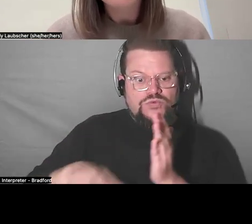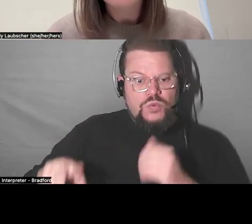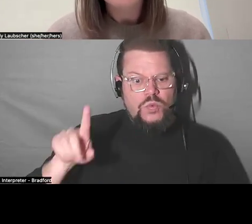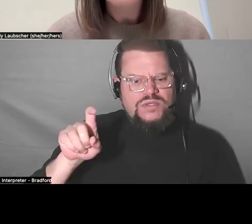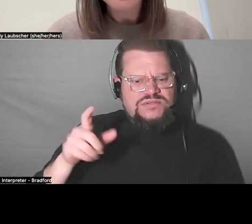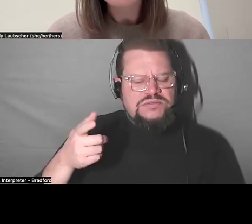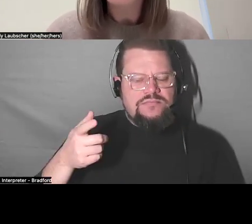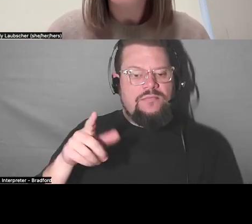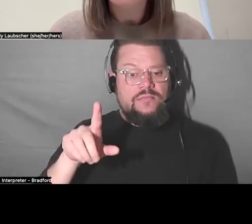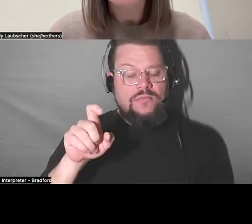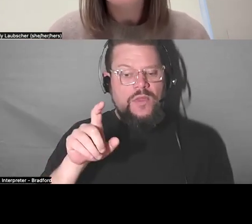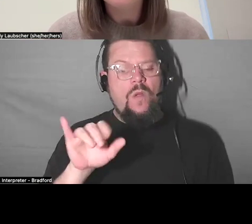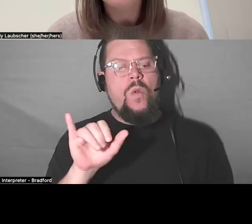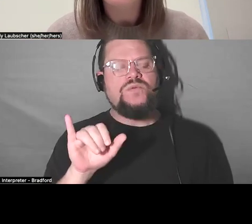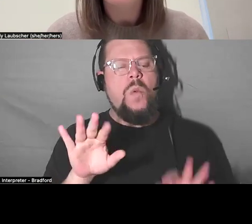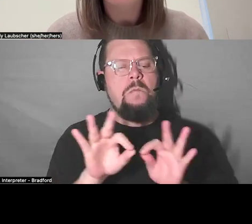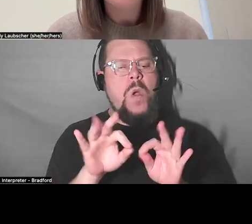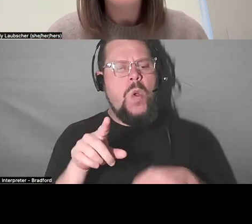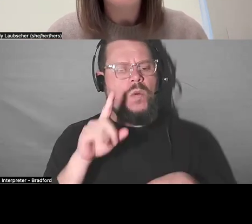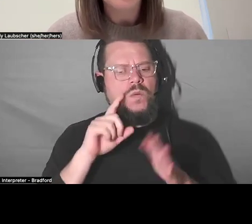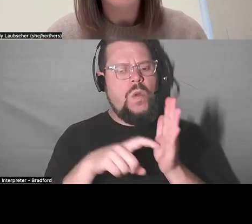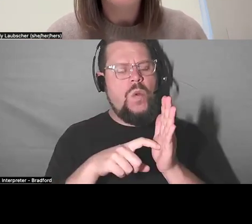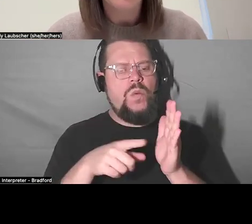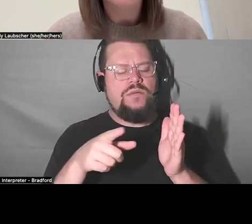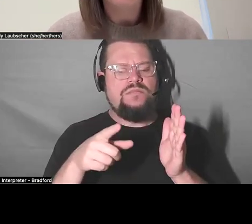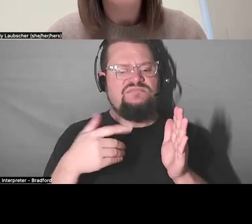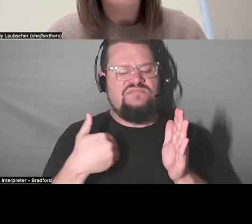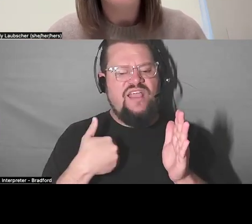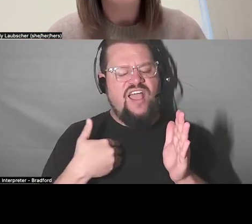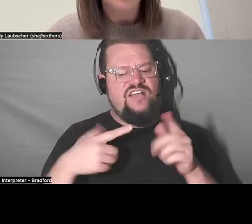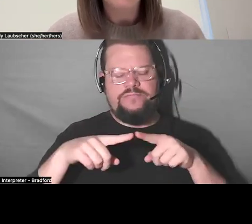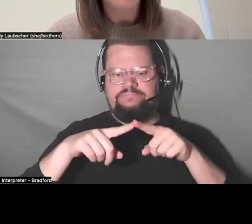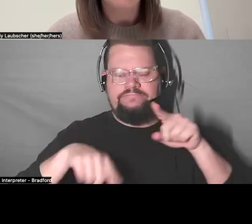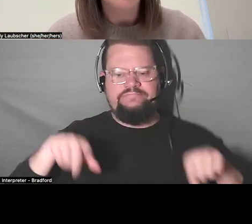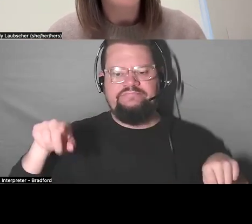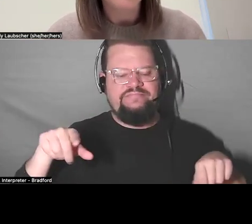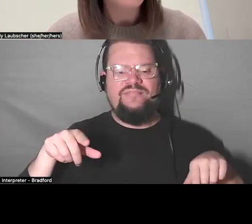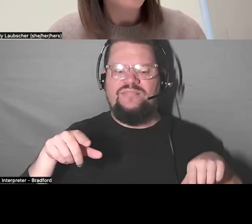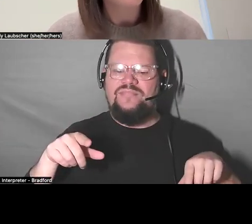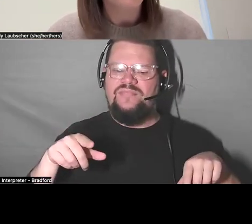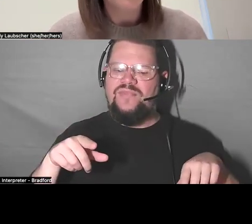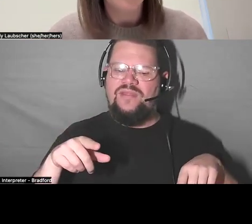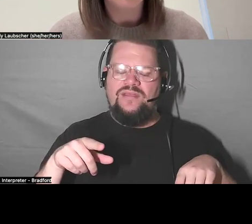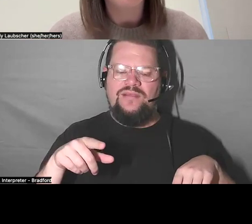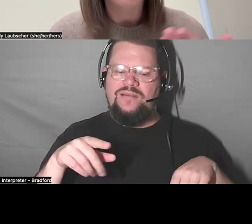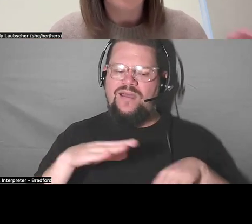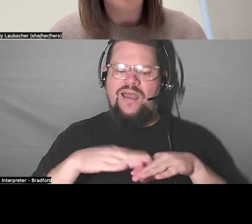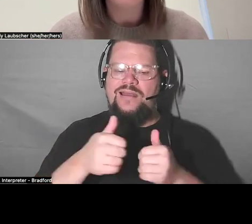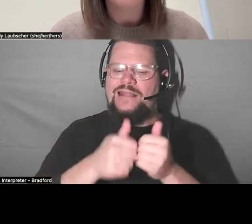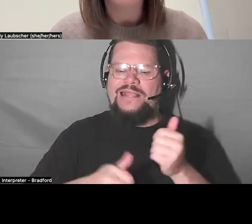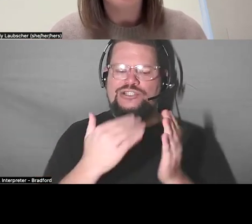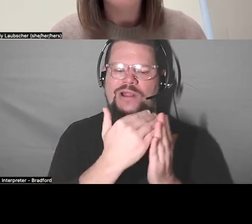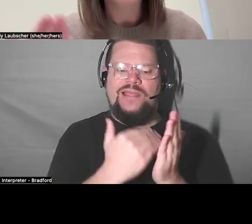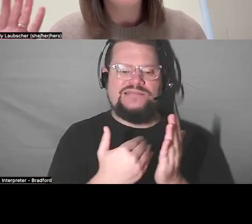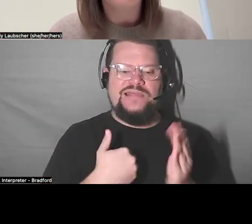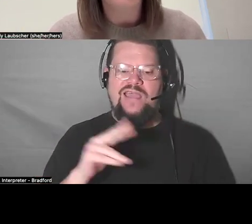And it's also worth noting that there is pretty substantial variability in the length of these lists, ranging from 23